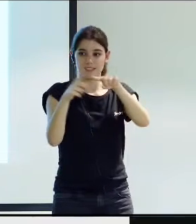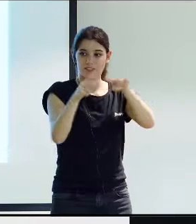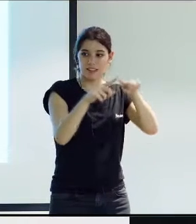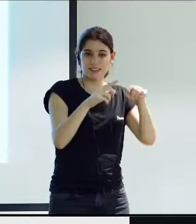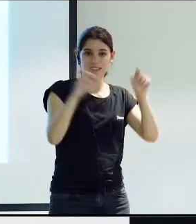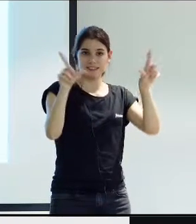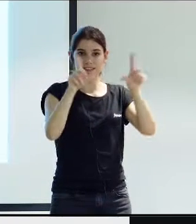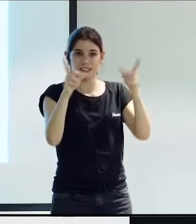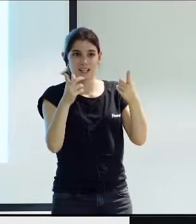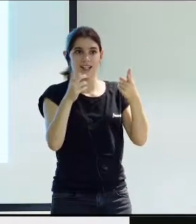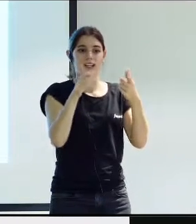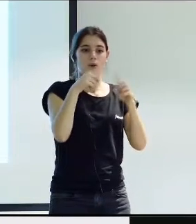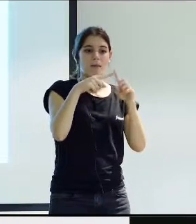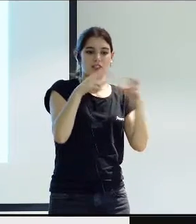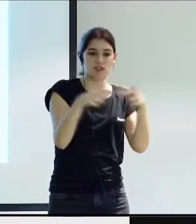with